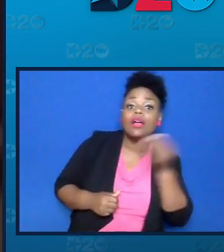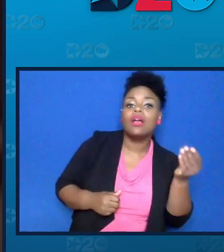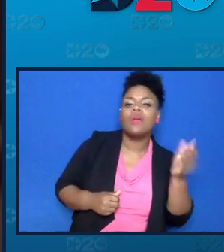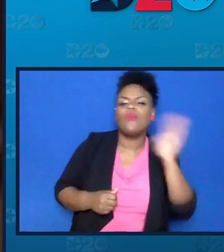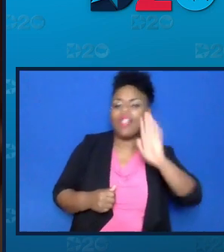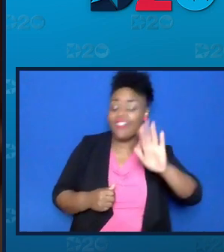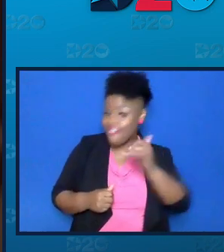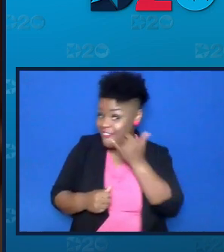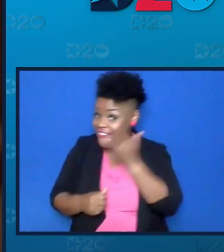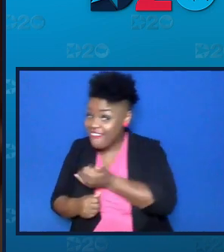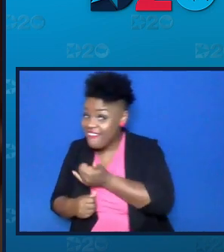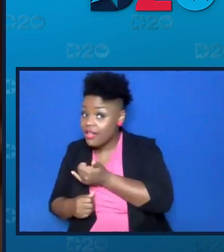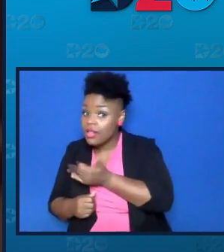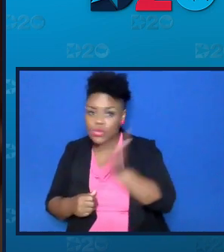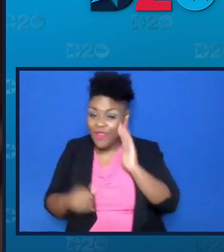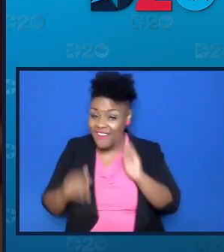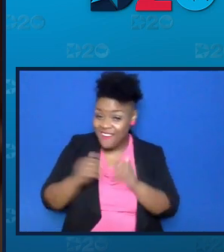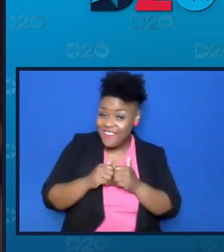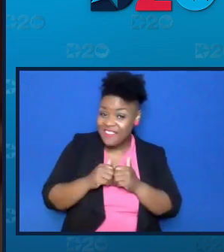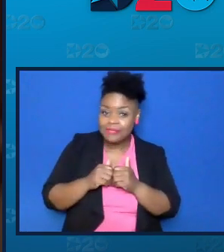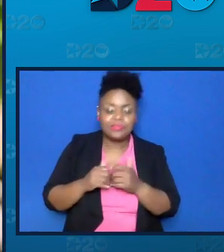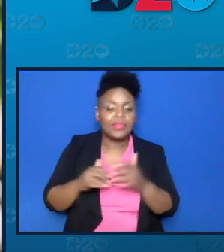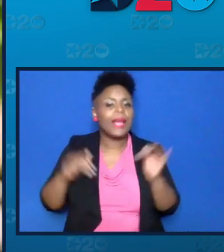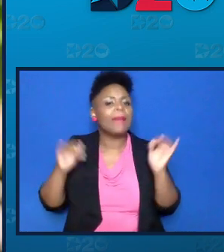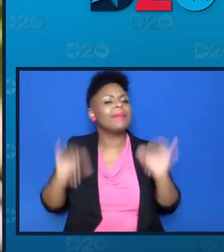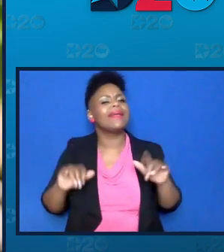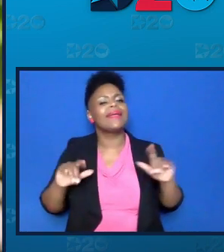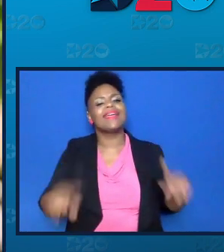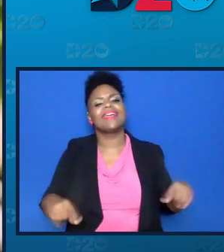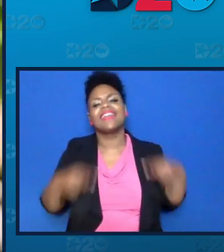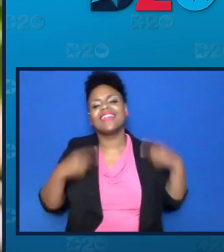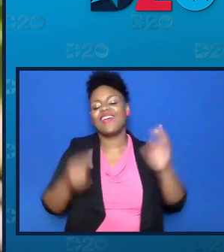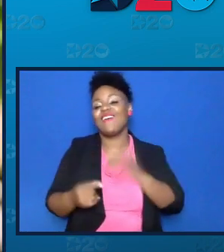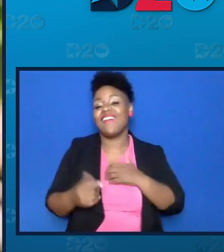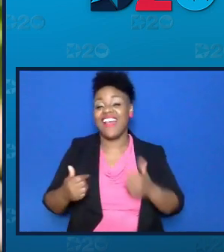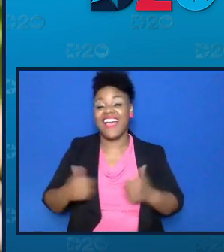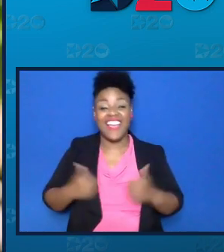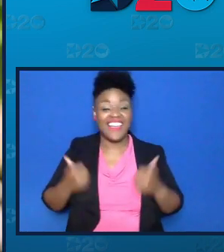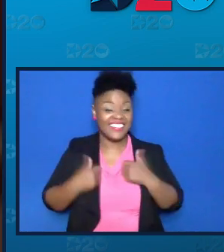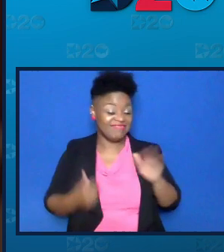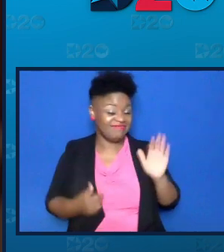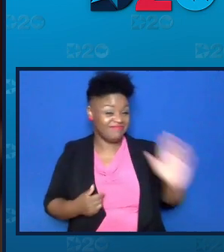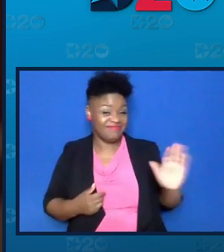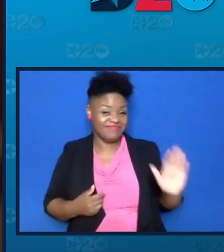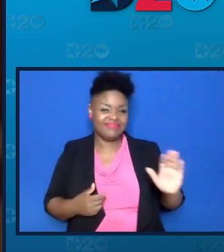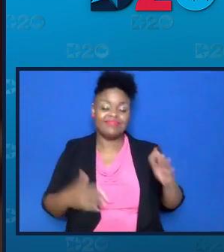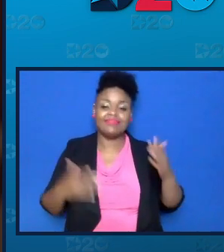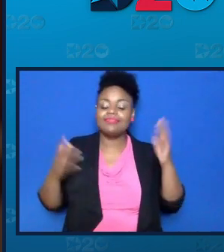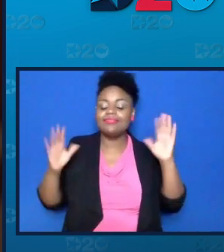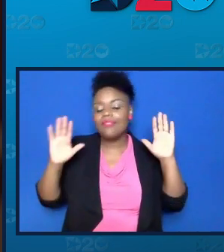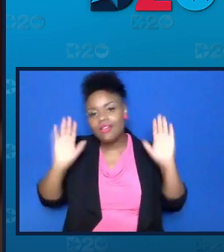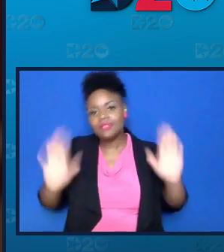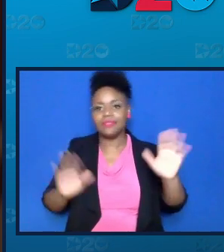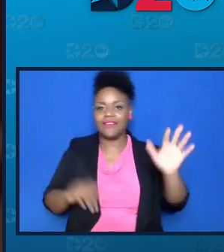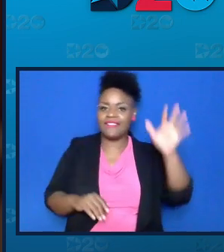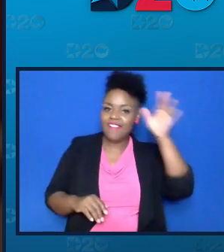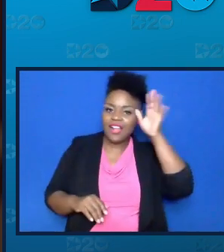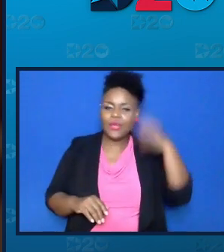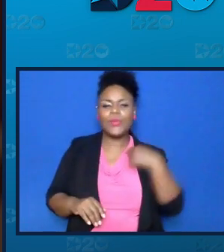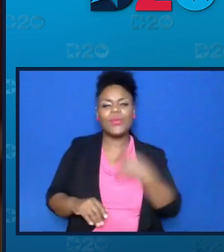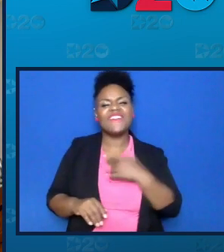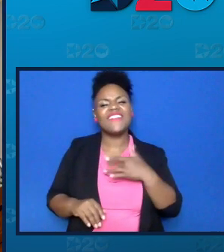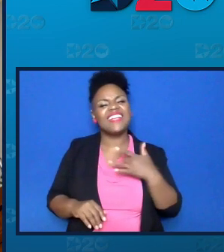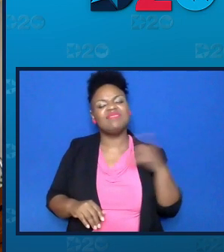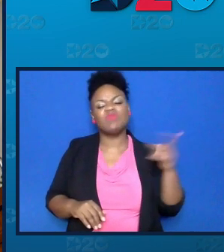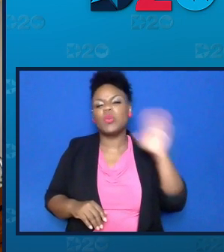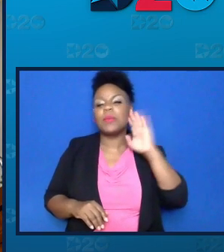Because he's been that way our whole lives. He's been a great father. and we think he'll be a great